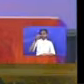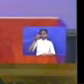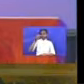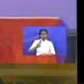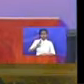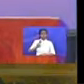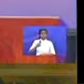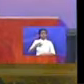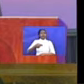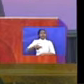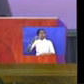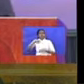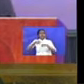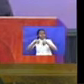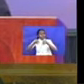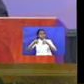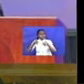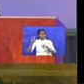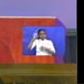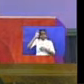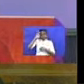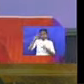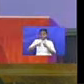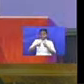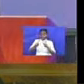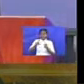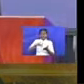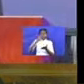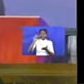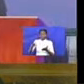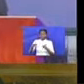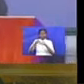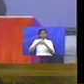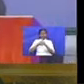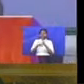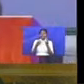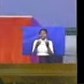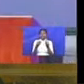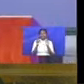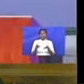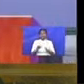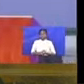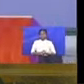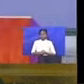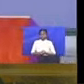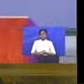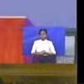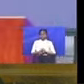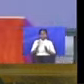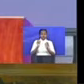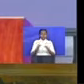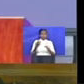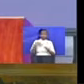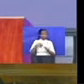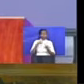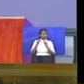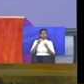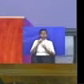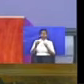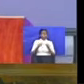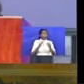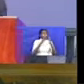high quality education is inaccessible because of its high cost. When we talk about